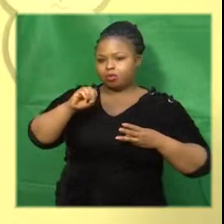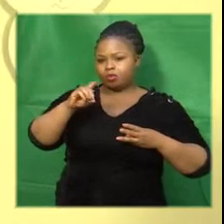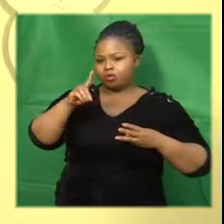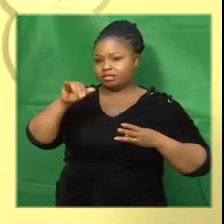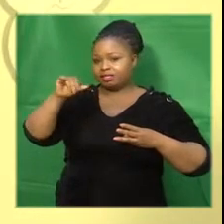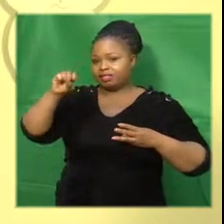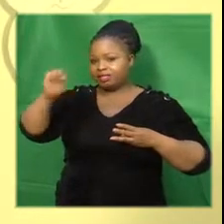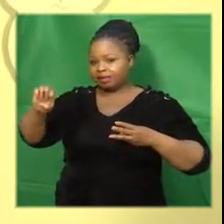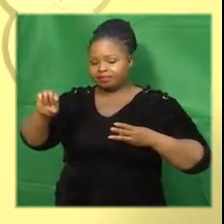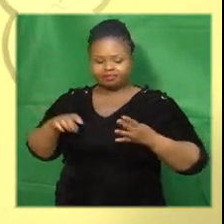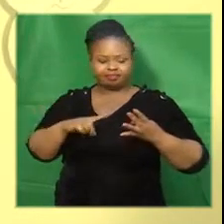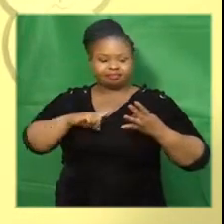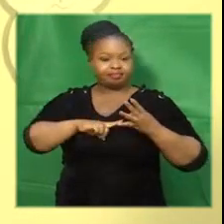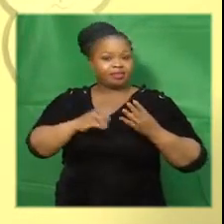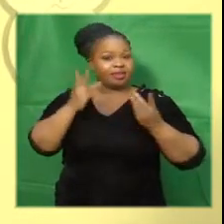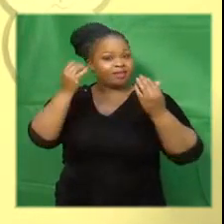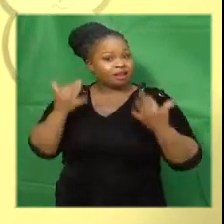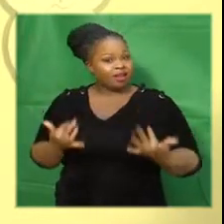Finance,